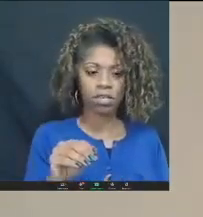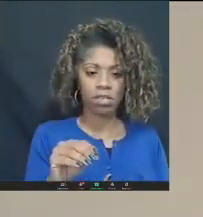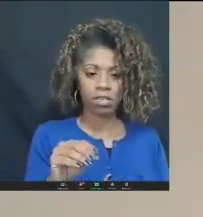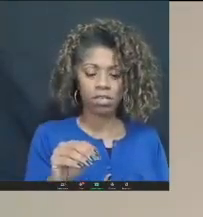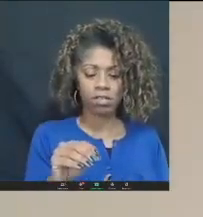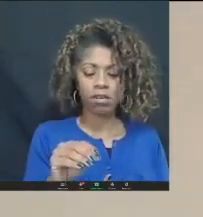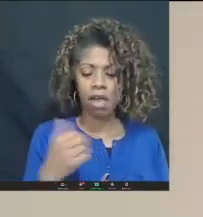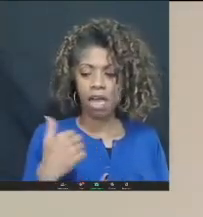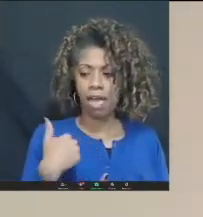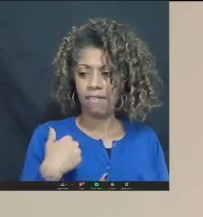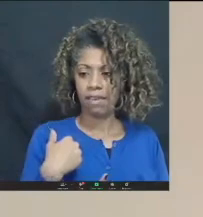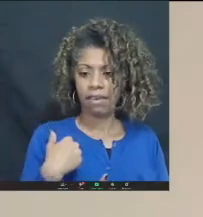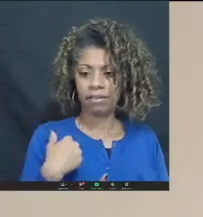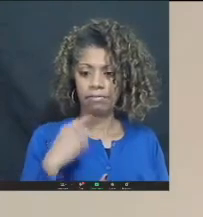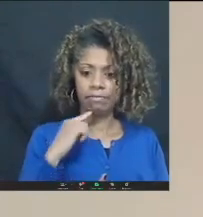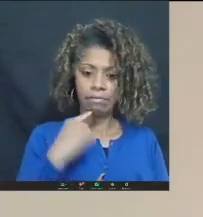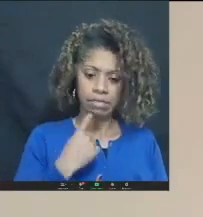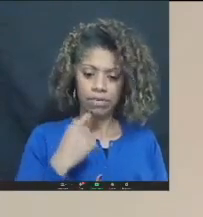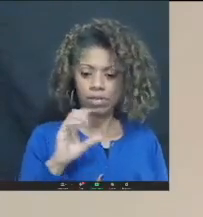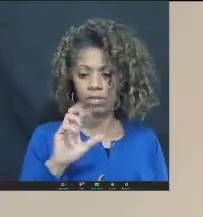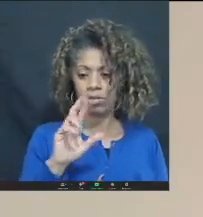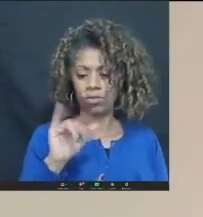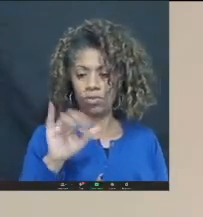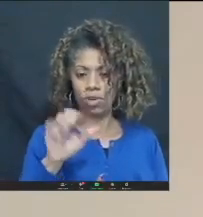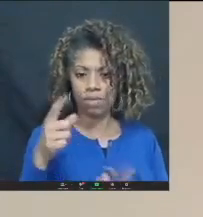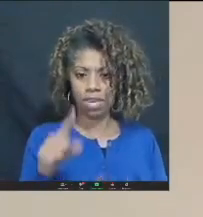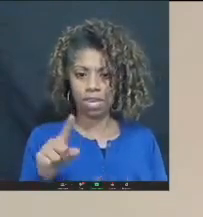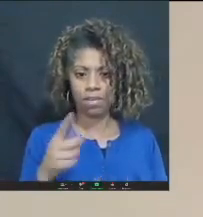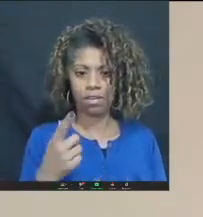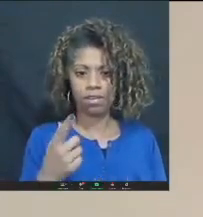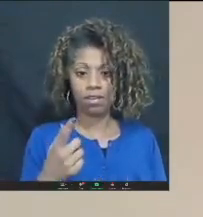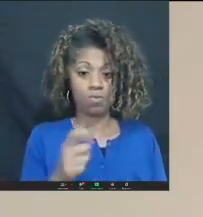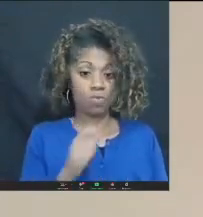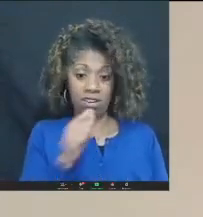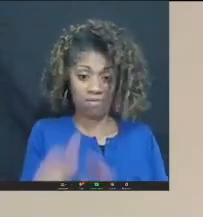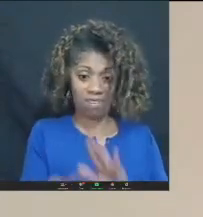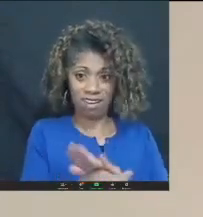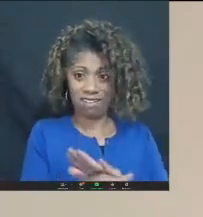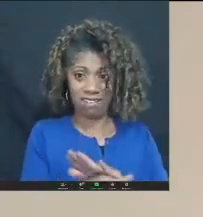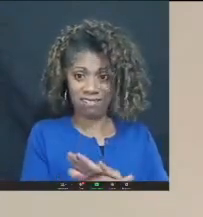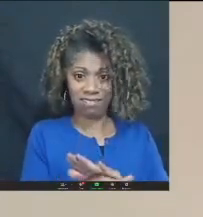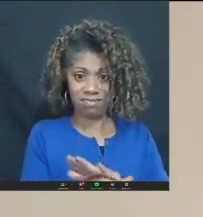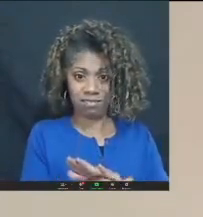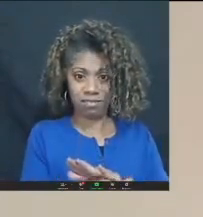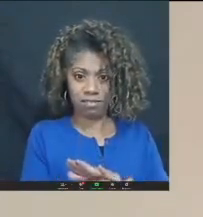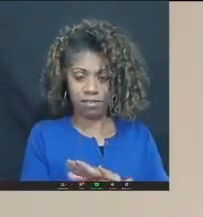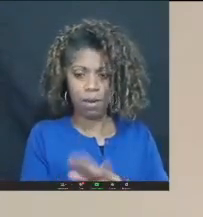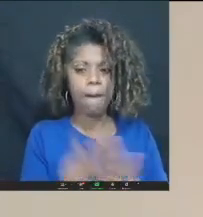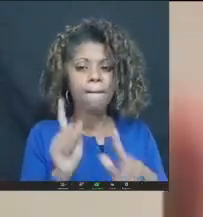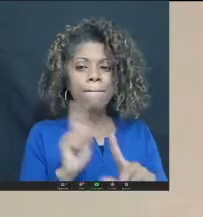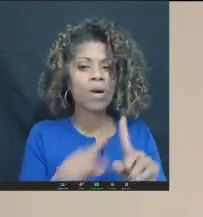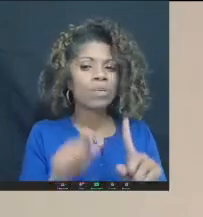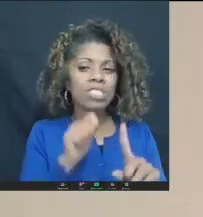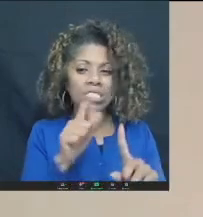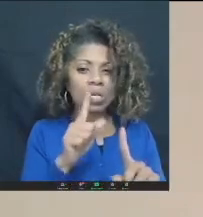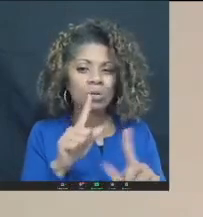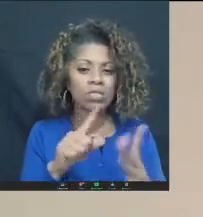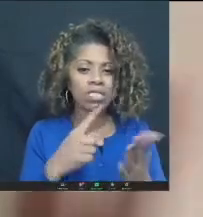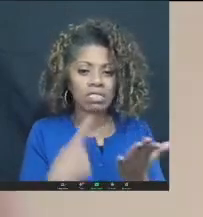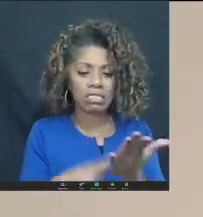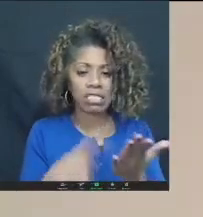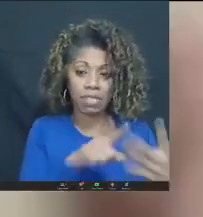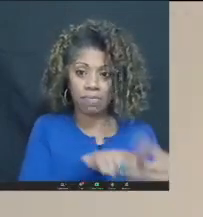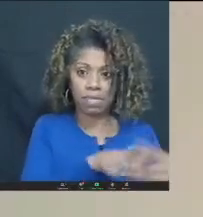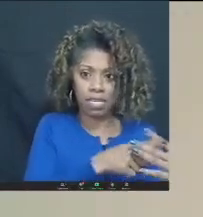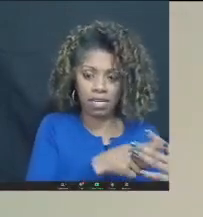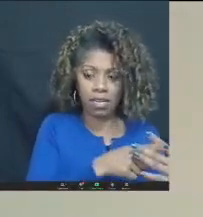major crimes. And we don't hide any of that. We just don't define them by that. Because since the times that they were incarcerated, they've